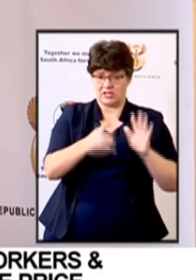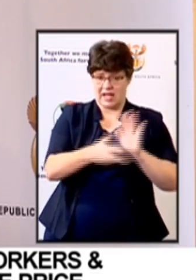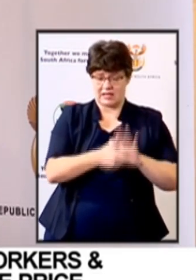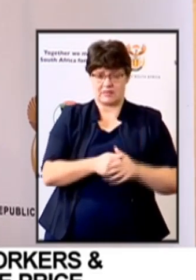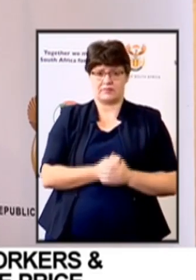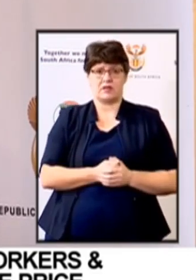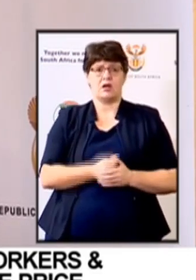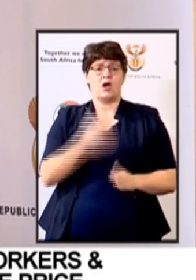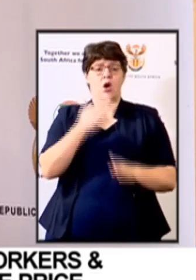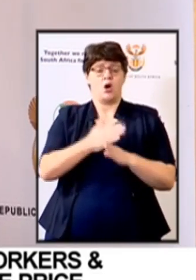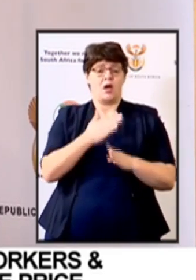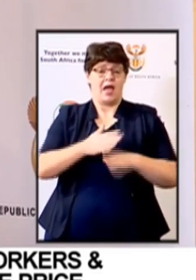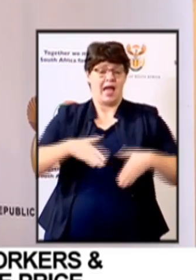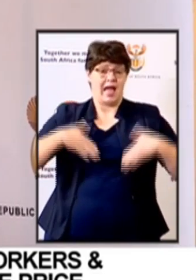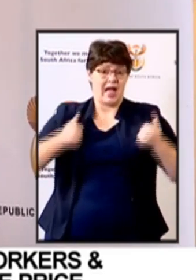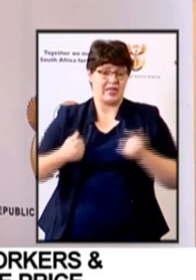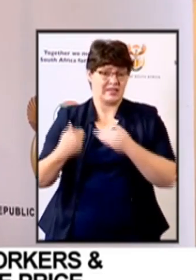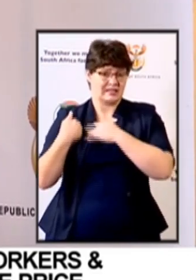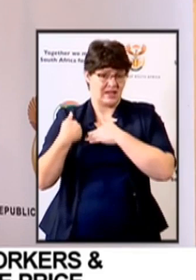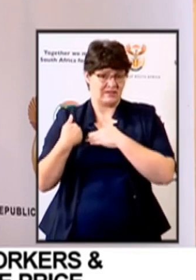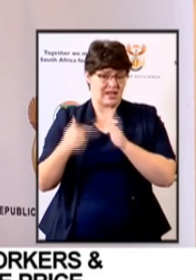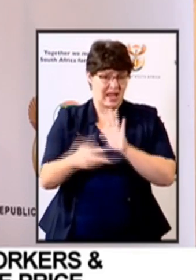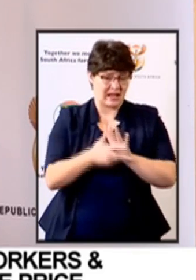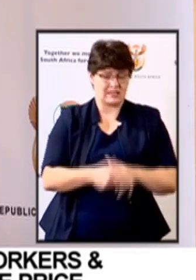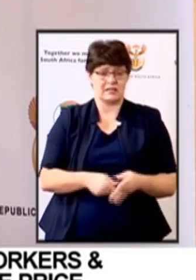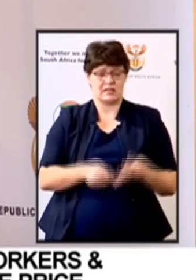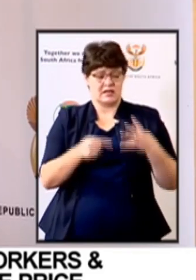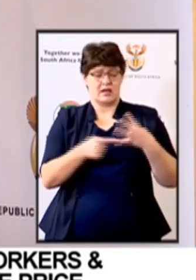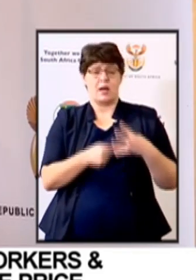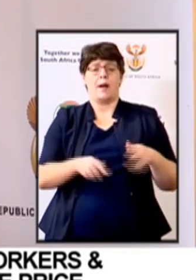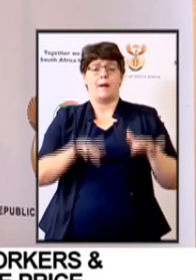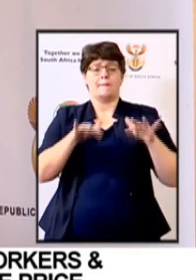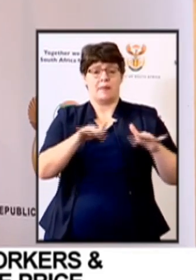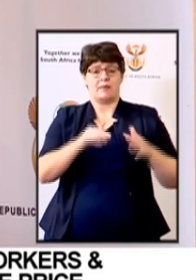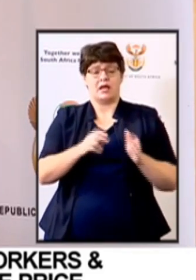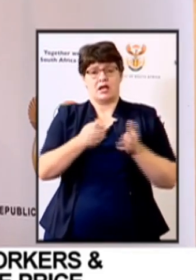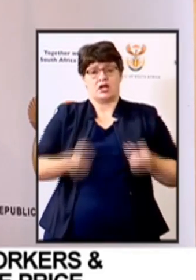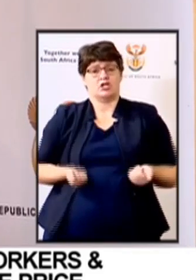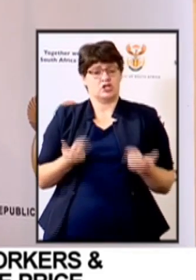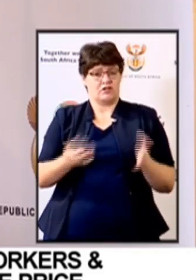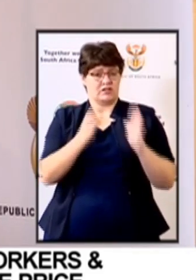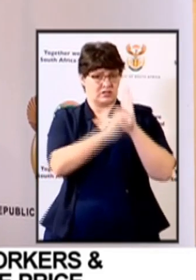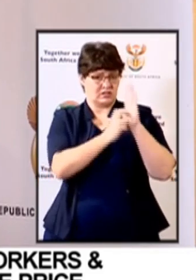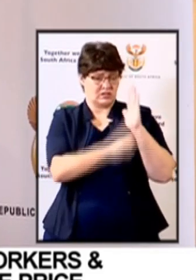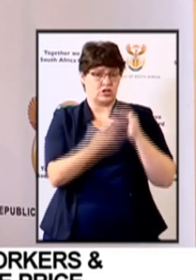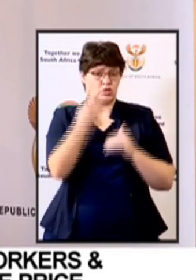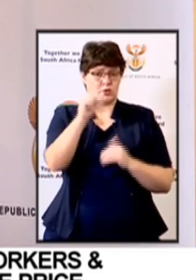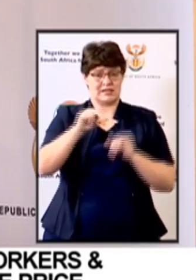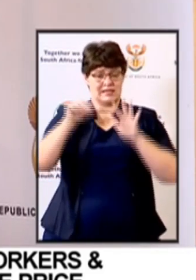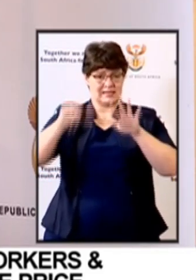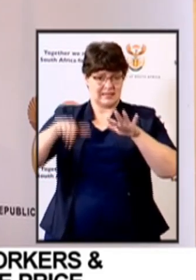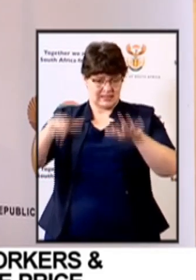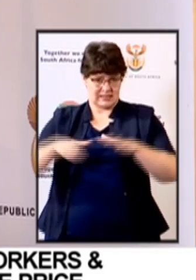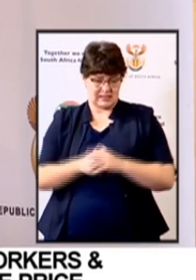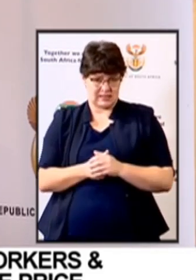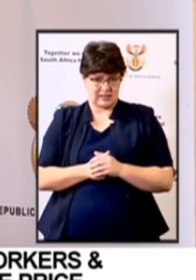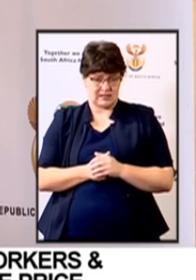Health Safety Act, Public Service Regulations 2016. The department